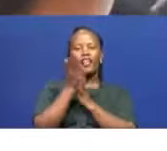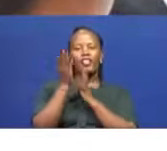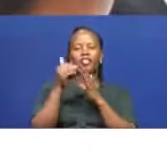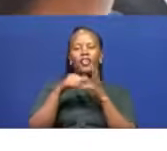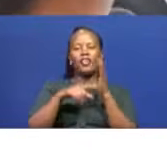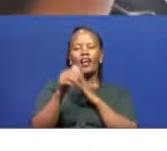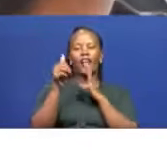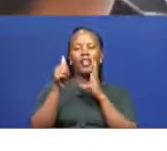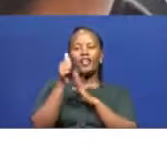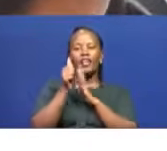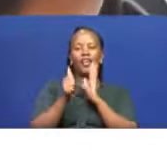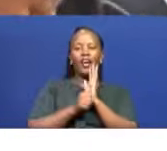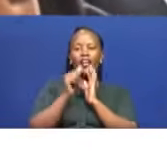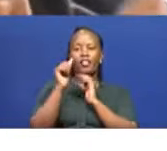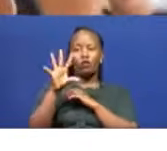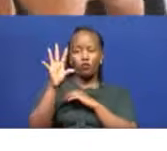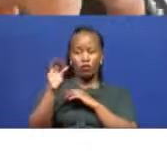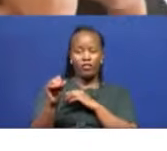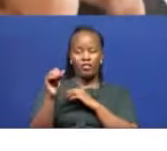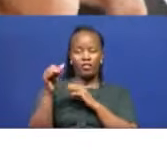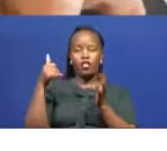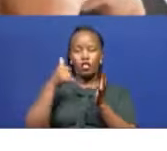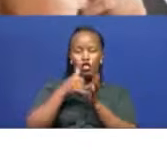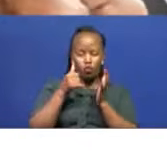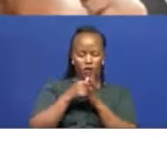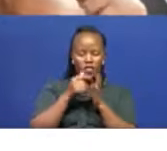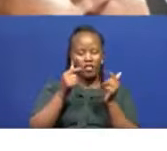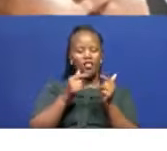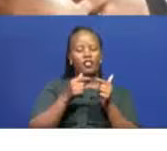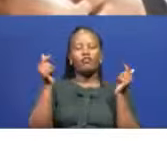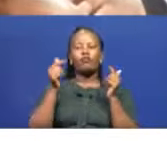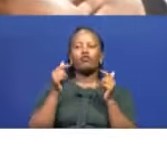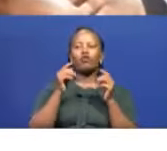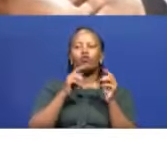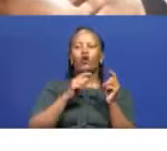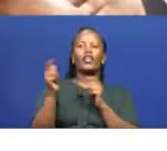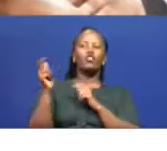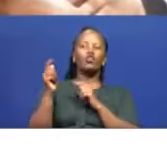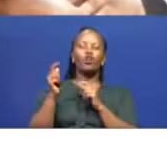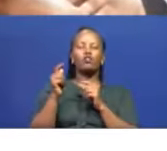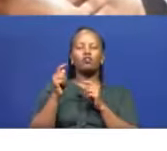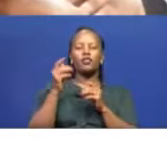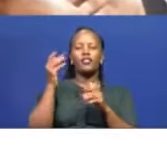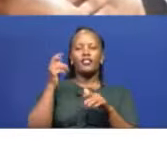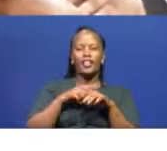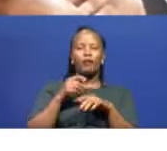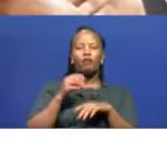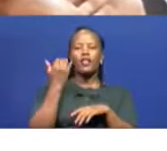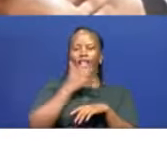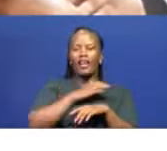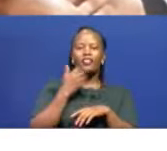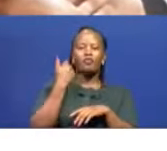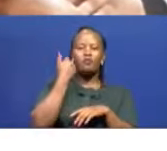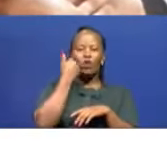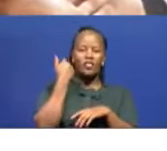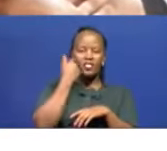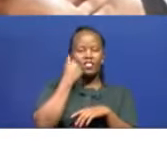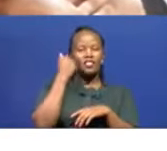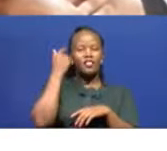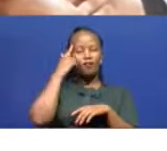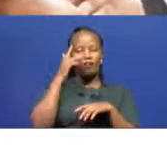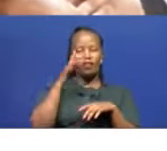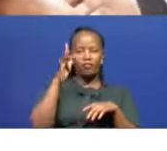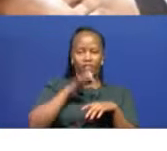50, including the refusal to adjourn when the Deputy President fell ill, that the process was infected